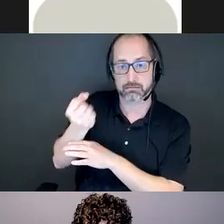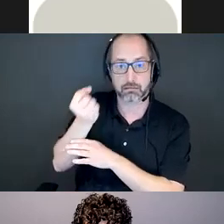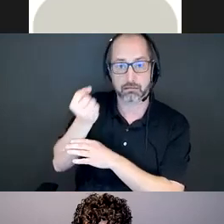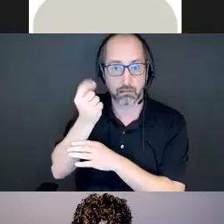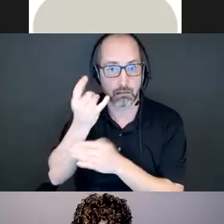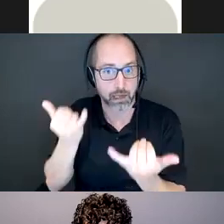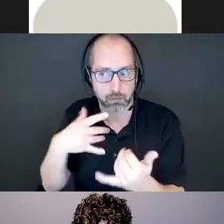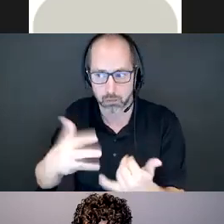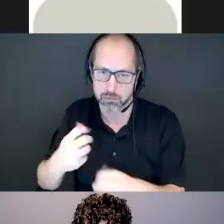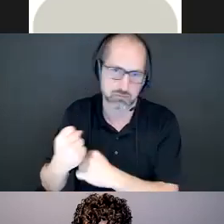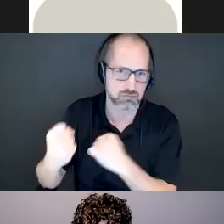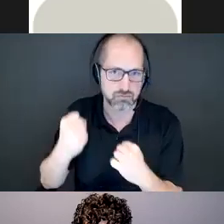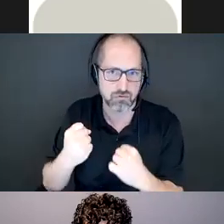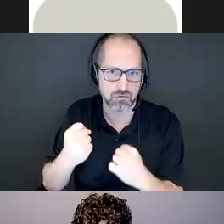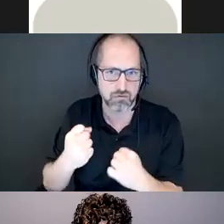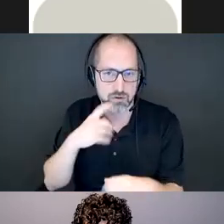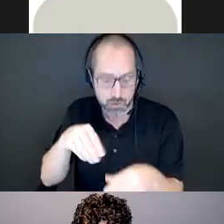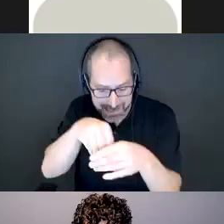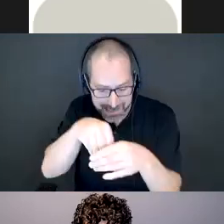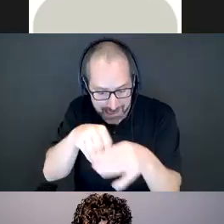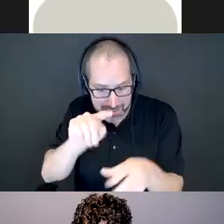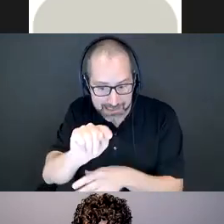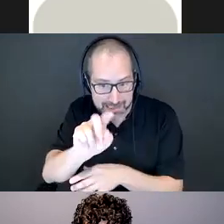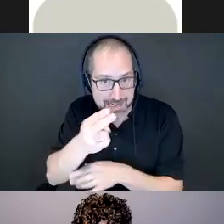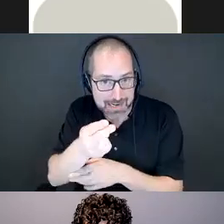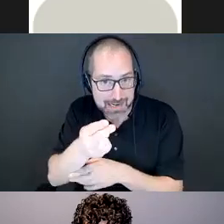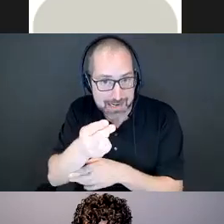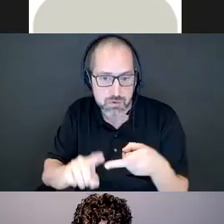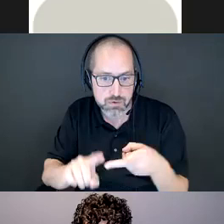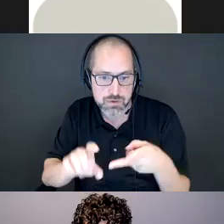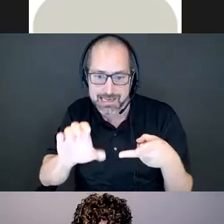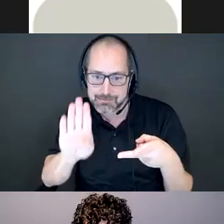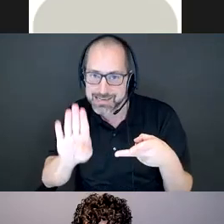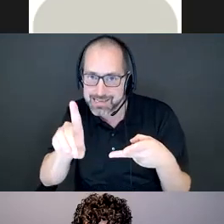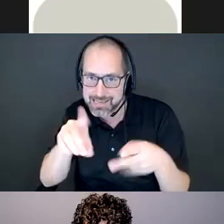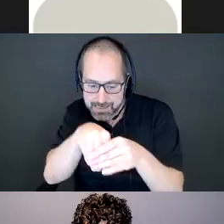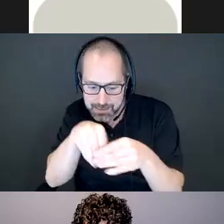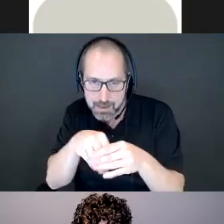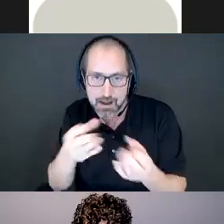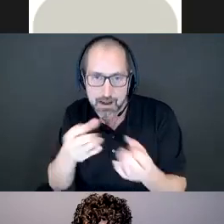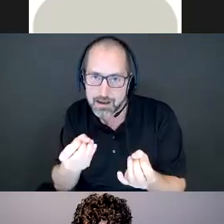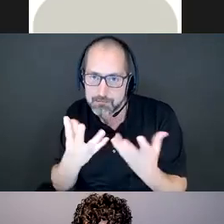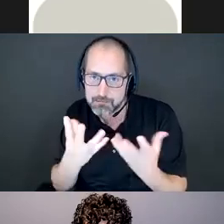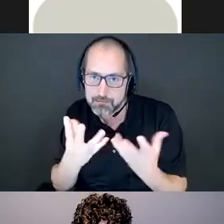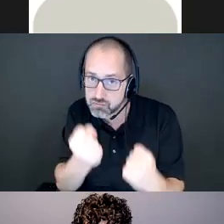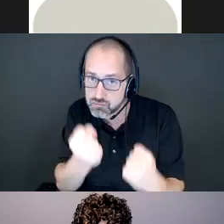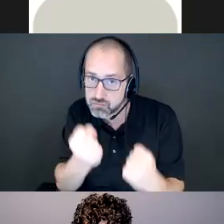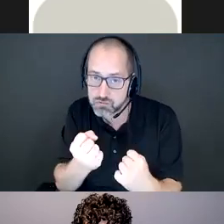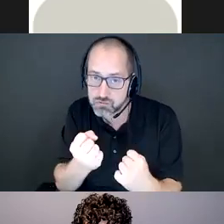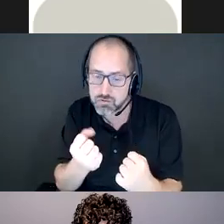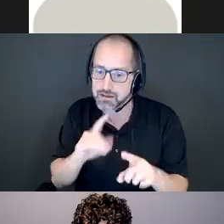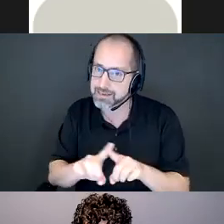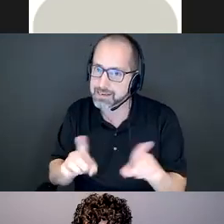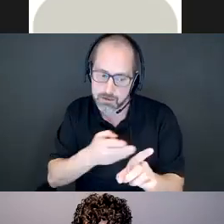THC or the CBD content is? Those are two very different types of strains of cannabis. So one is